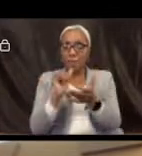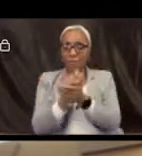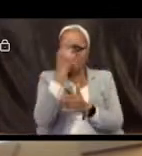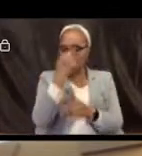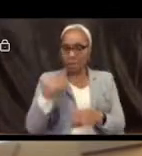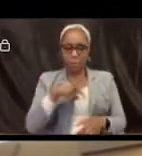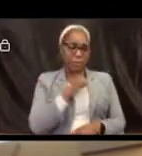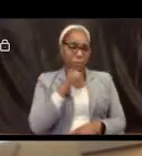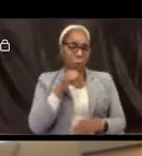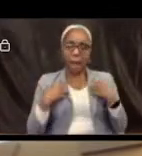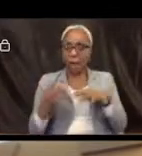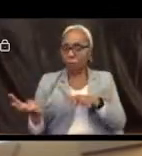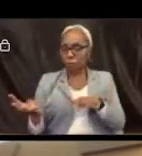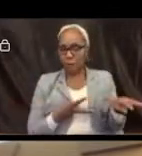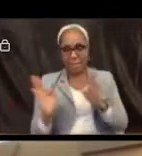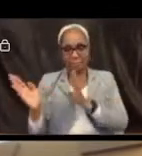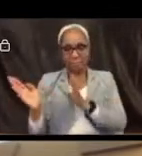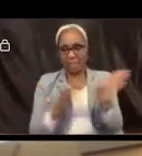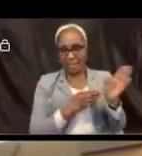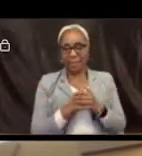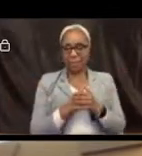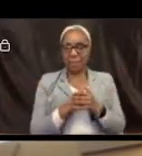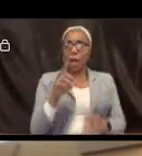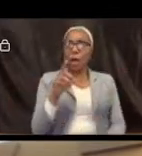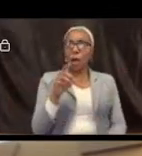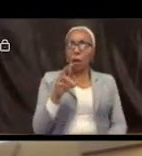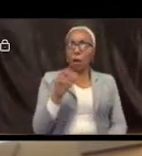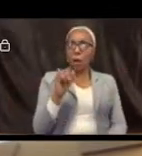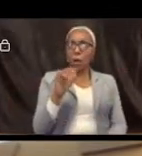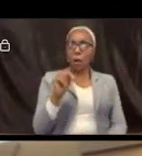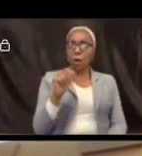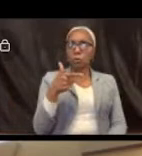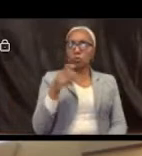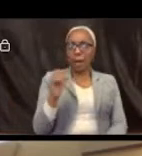have a draining plan. And